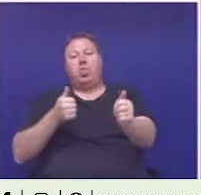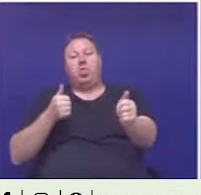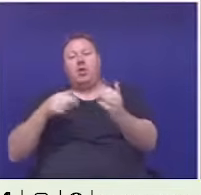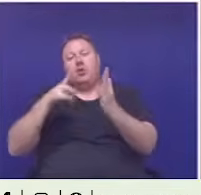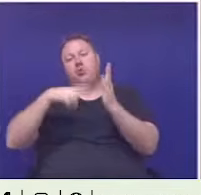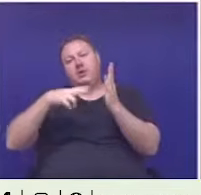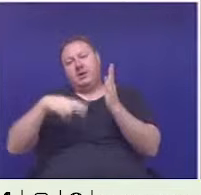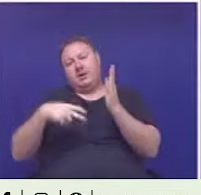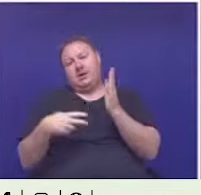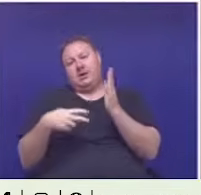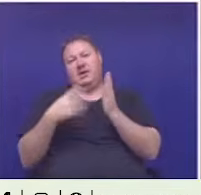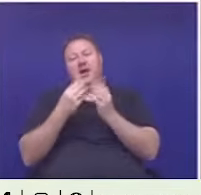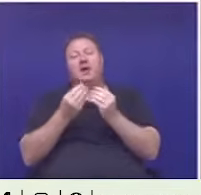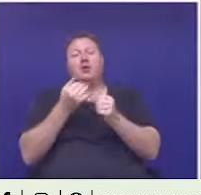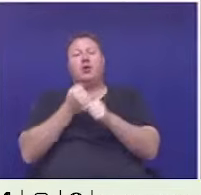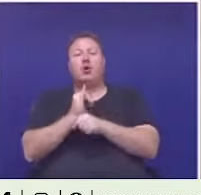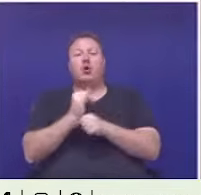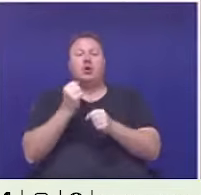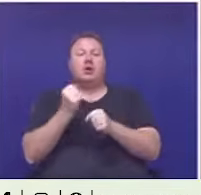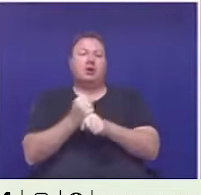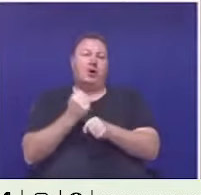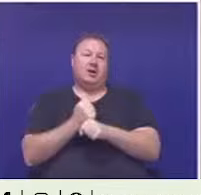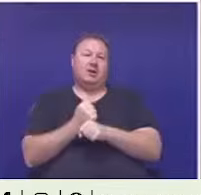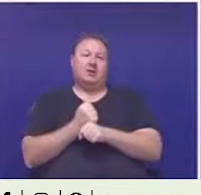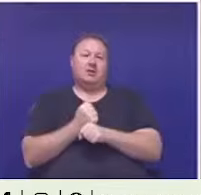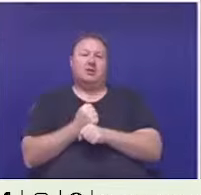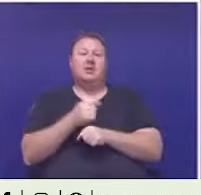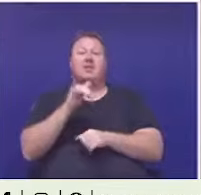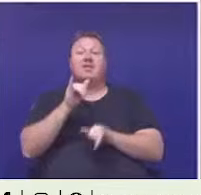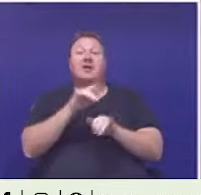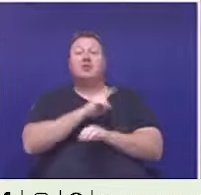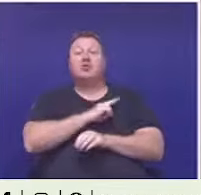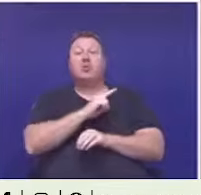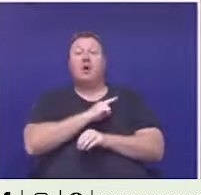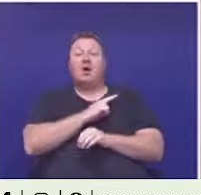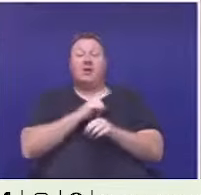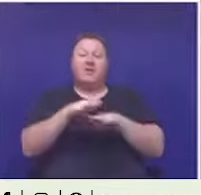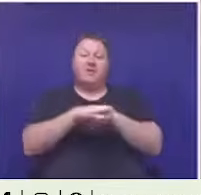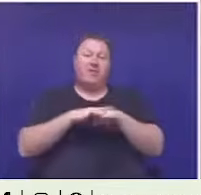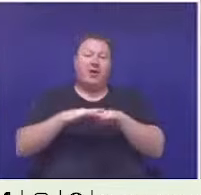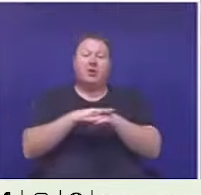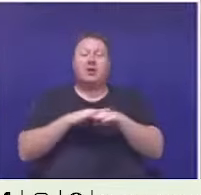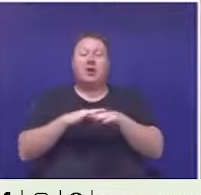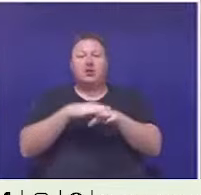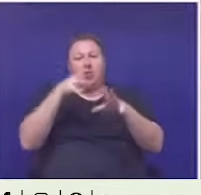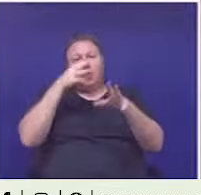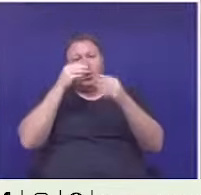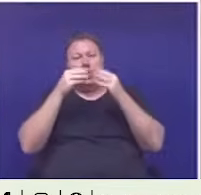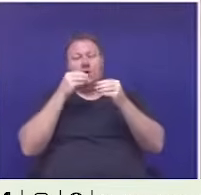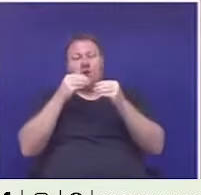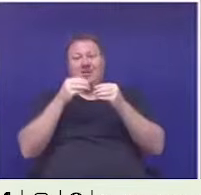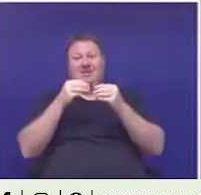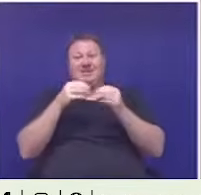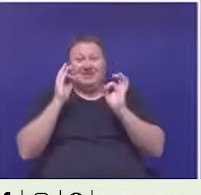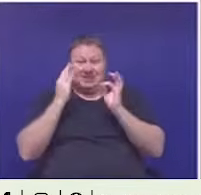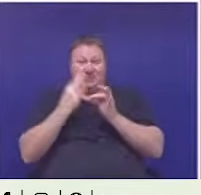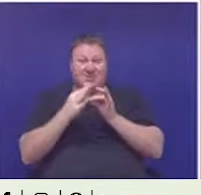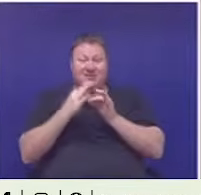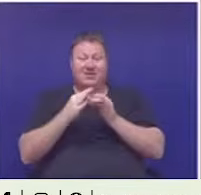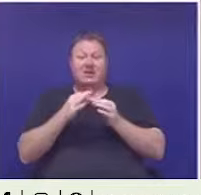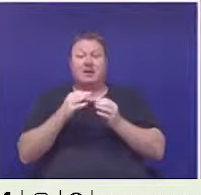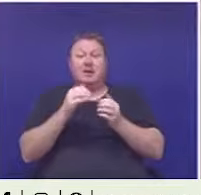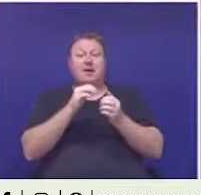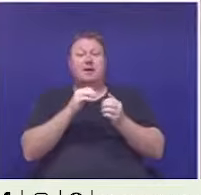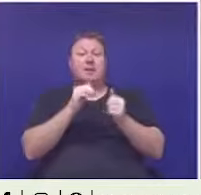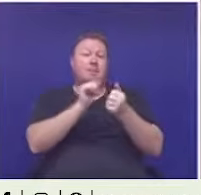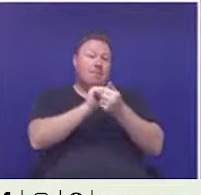reading and in the early grades. This is precisely why foundational learning, especially literacy and numeracy in